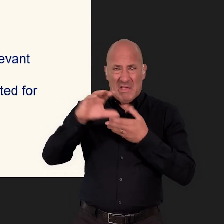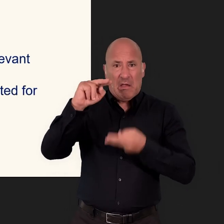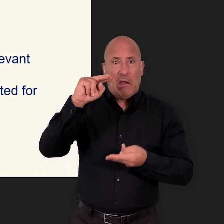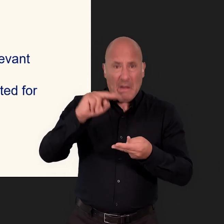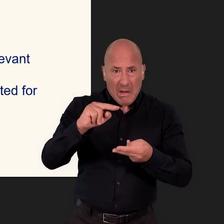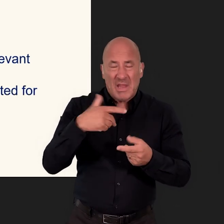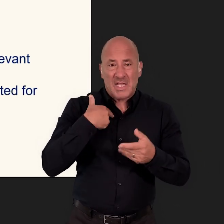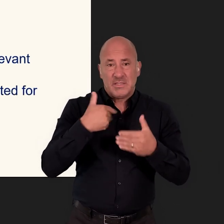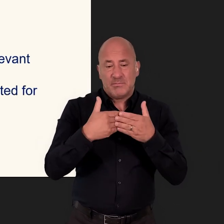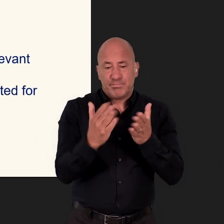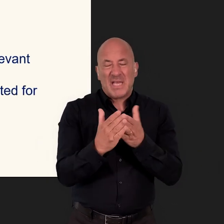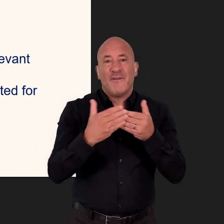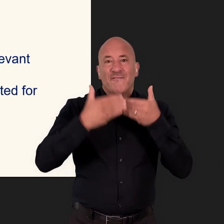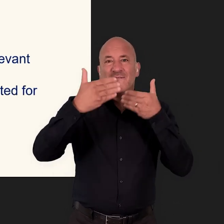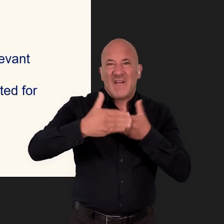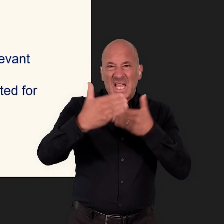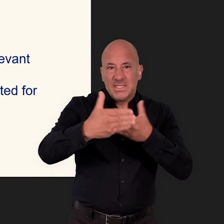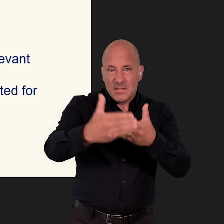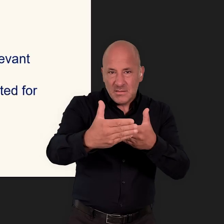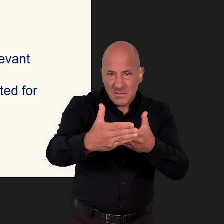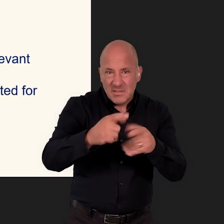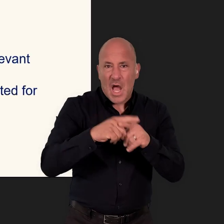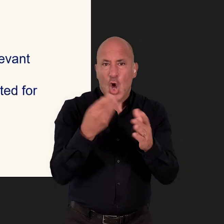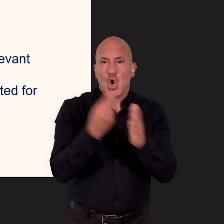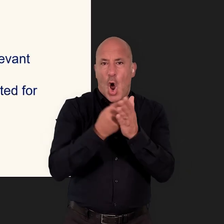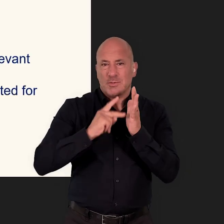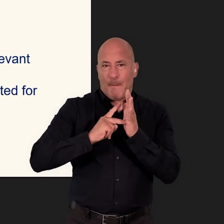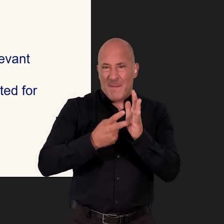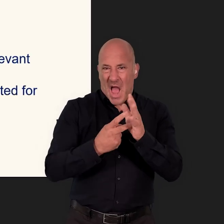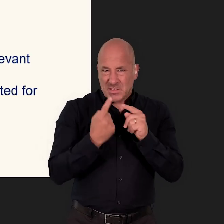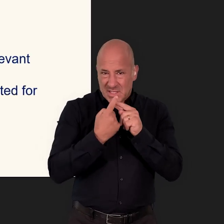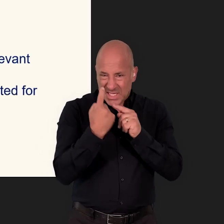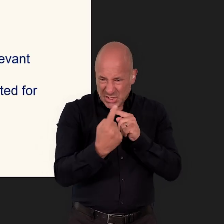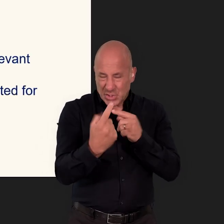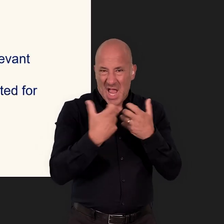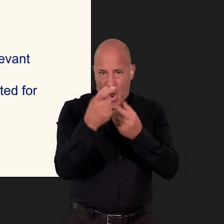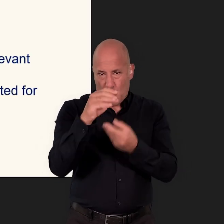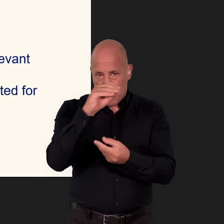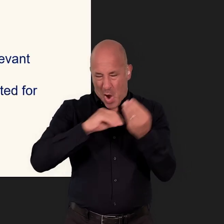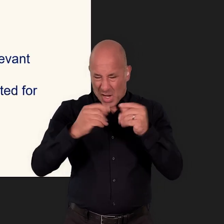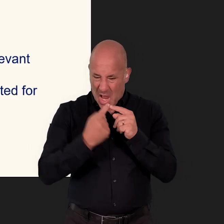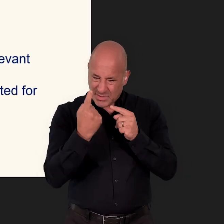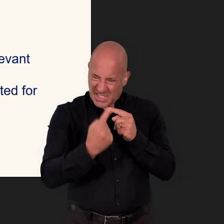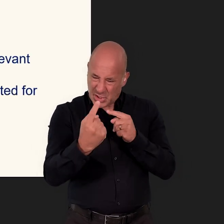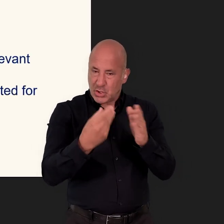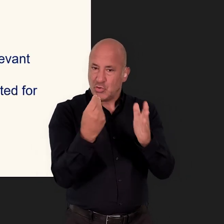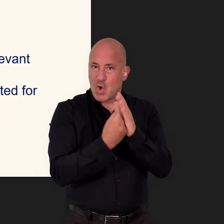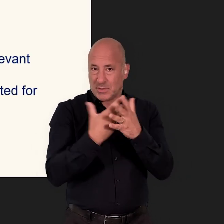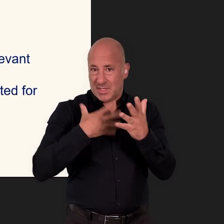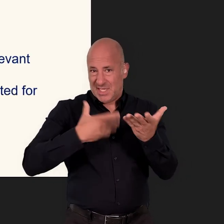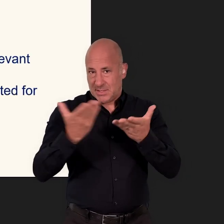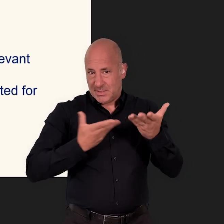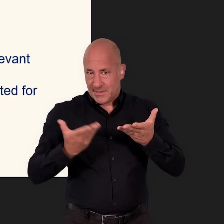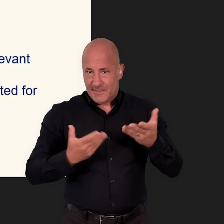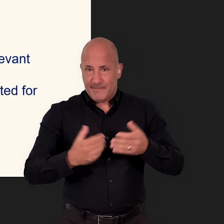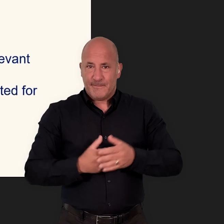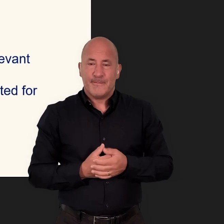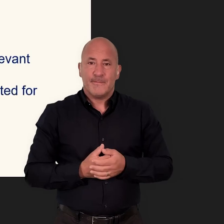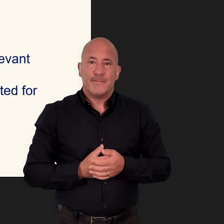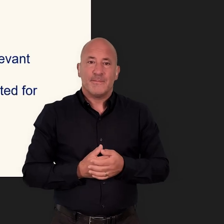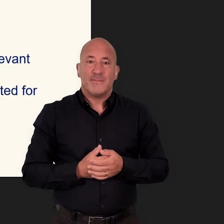phases of activity if relevant, and ensure cost plans clearly show how costs are calculated for each element of the